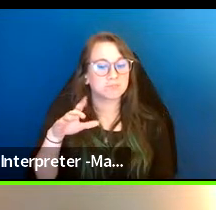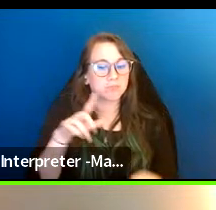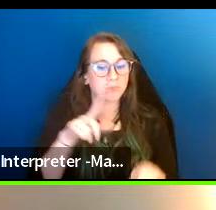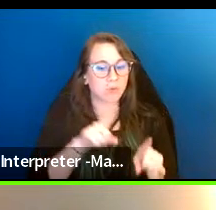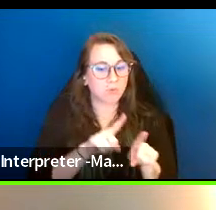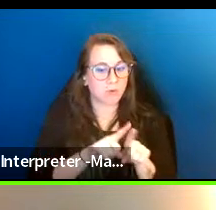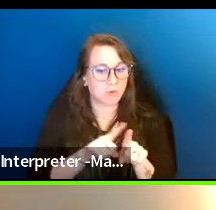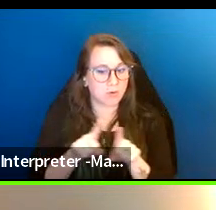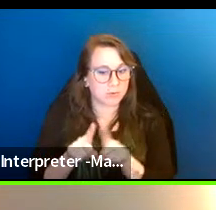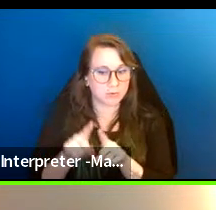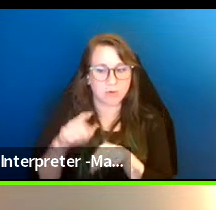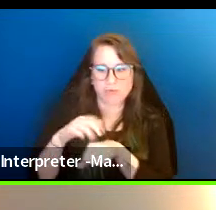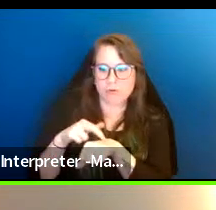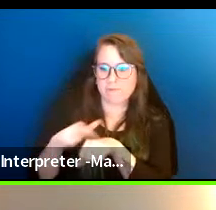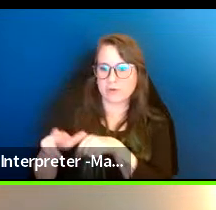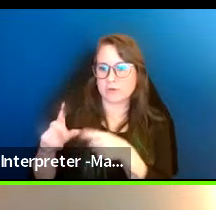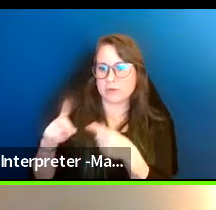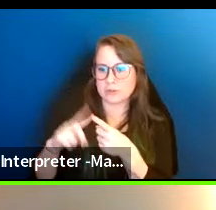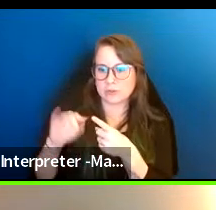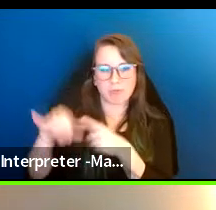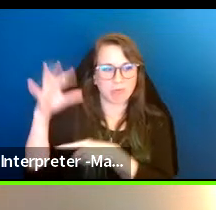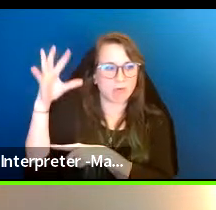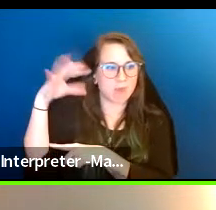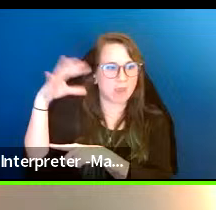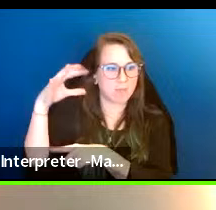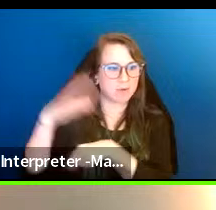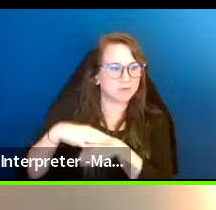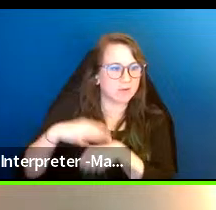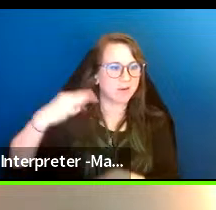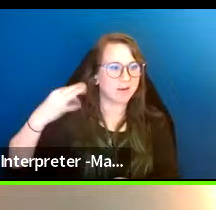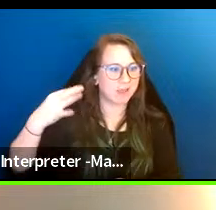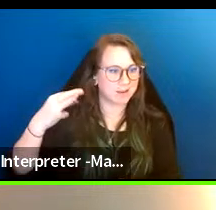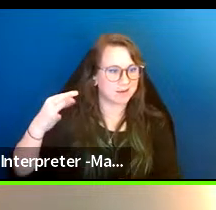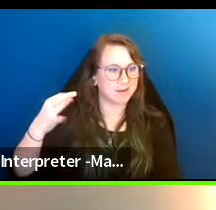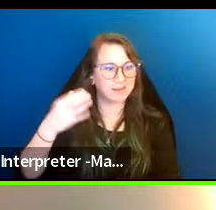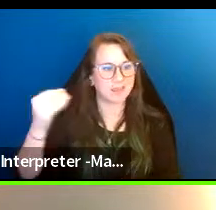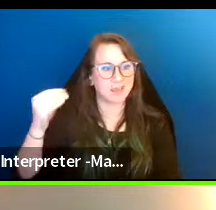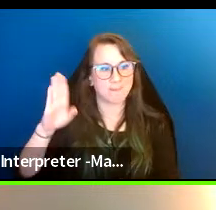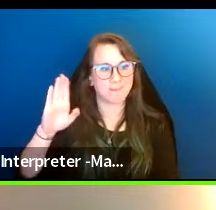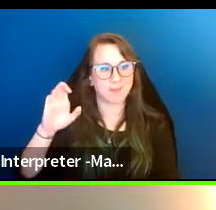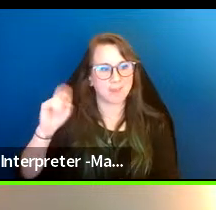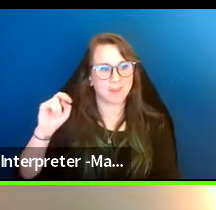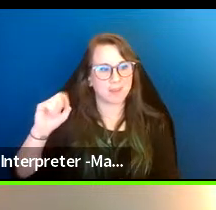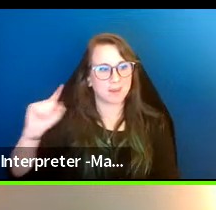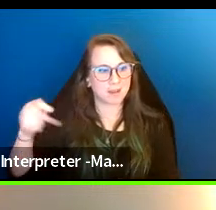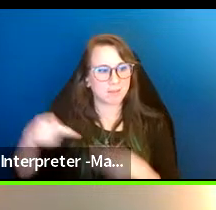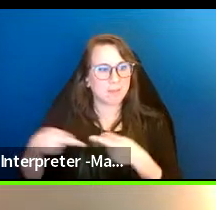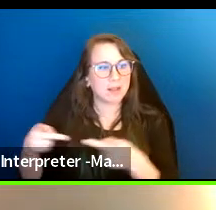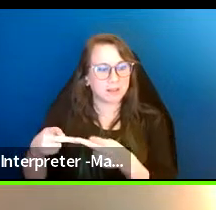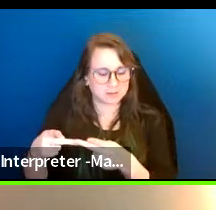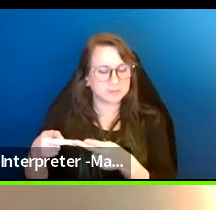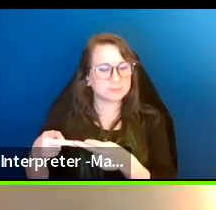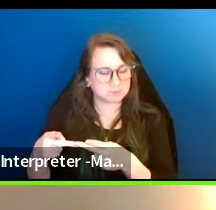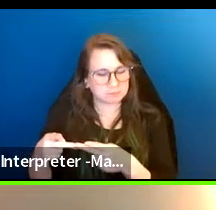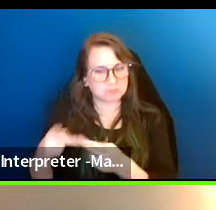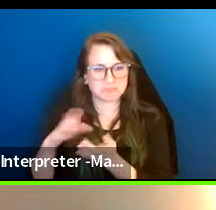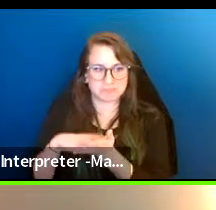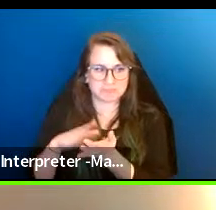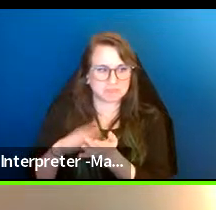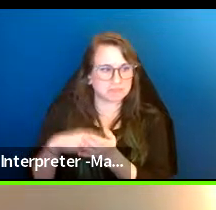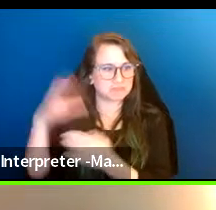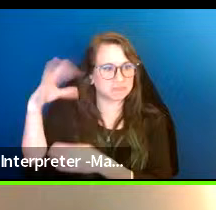in reference to the cameras on 19th and Bennett Place, I also would like